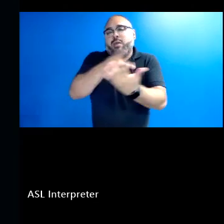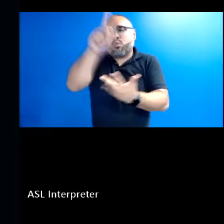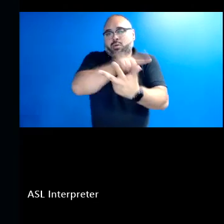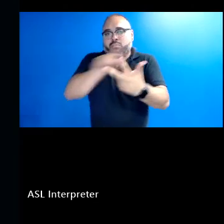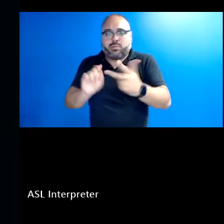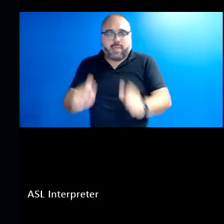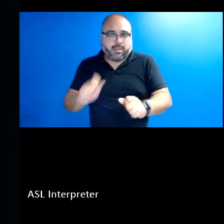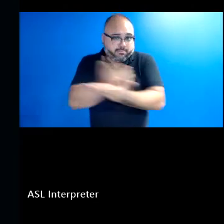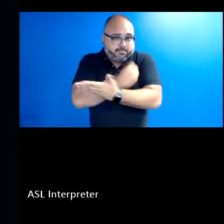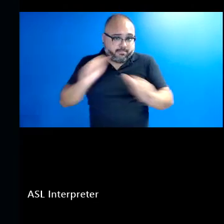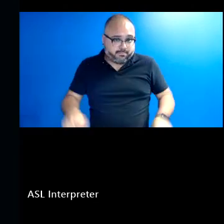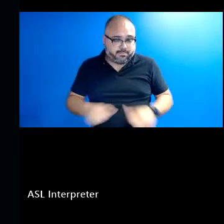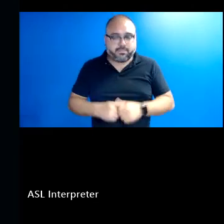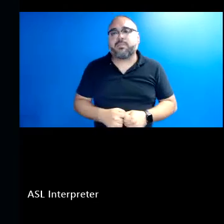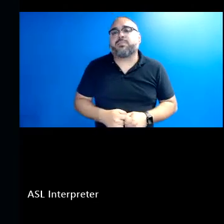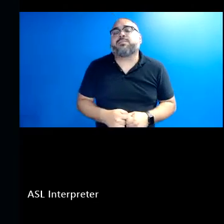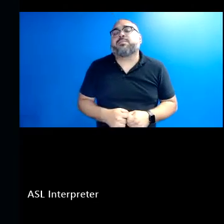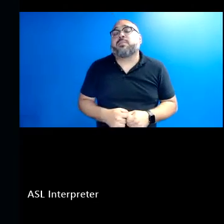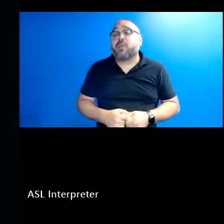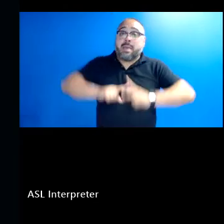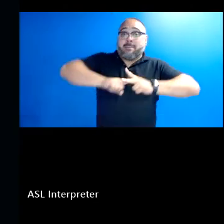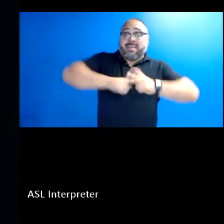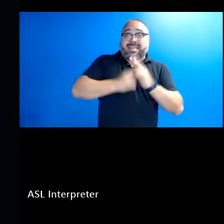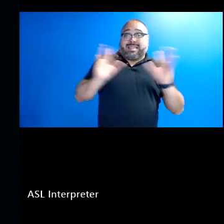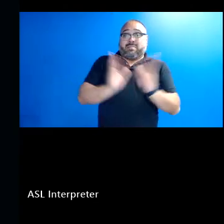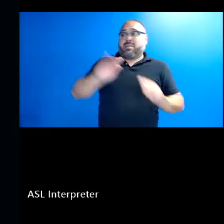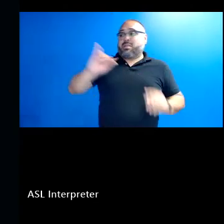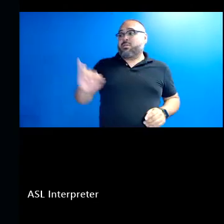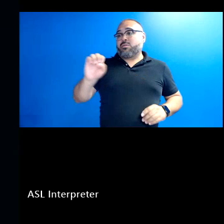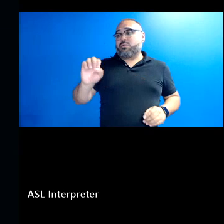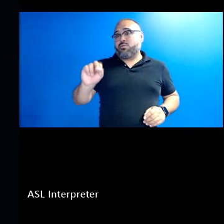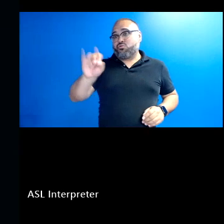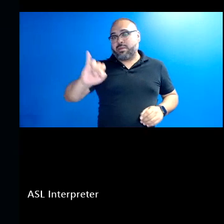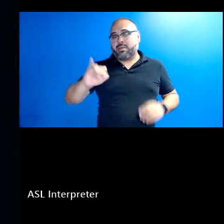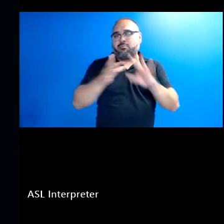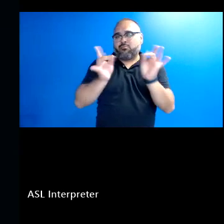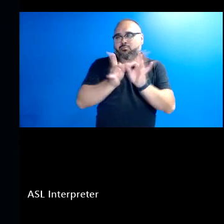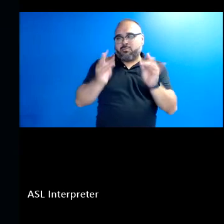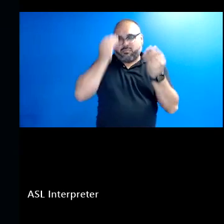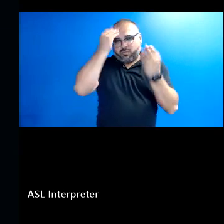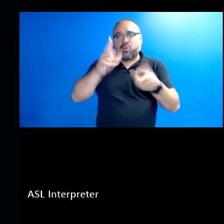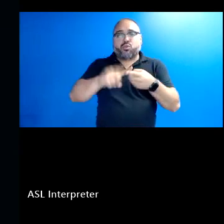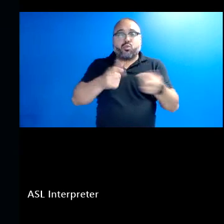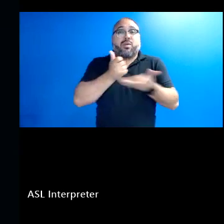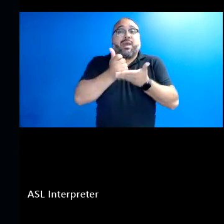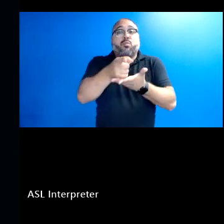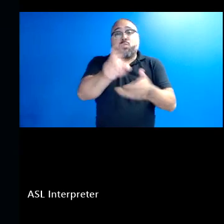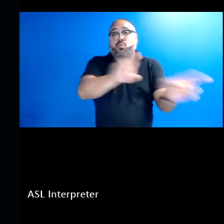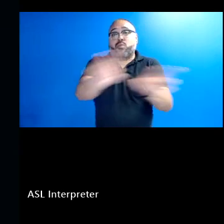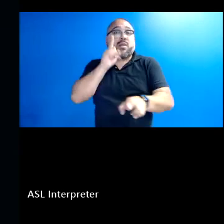So at the start of the meeting, Jendi shared some important tips to prepare for extended outages. And I'd like to share some